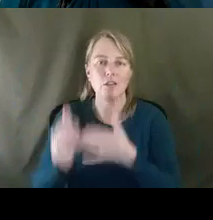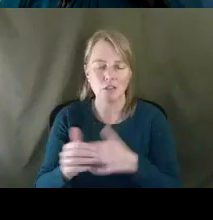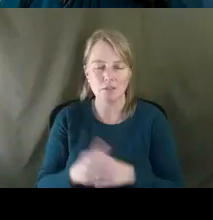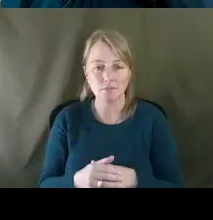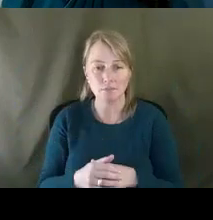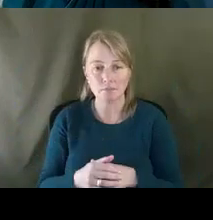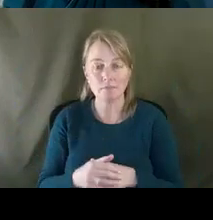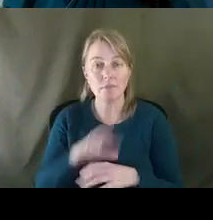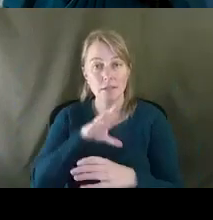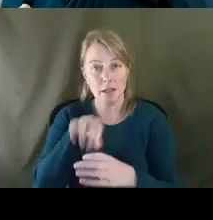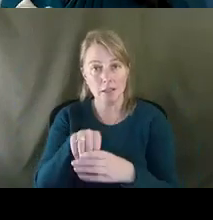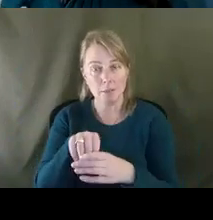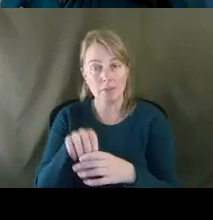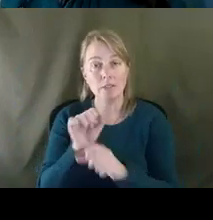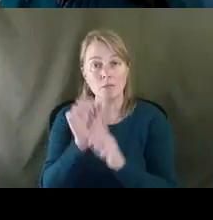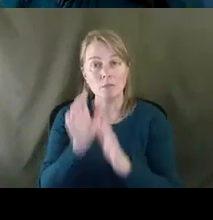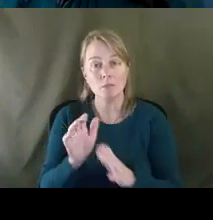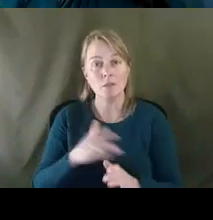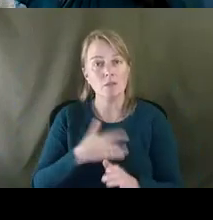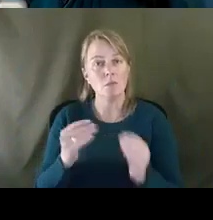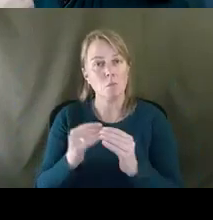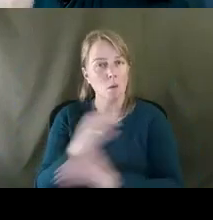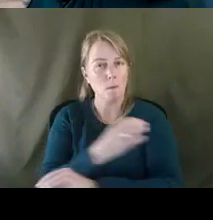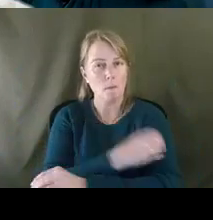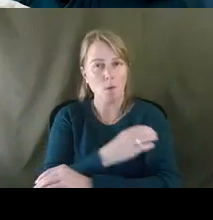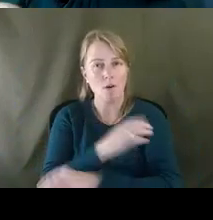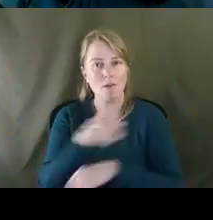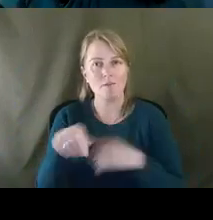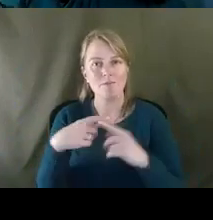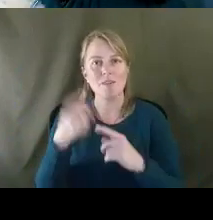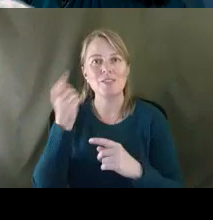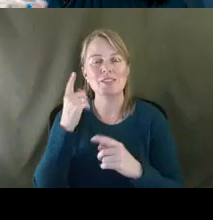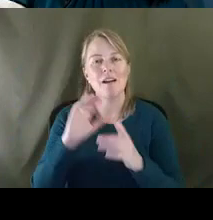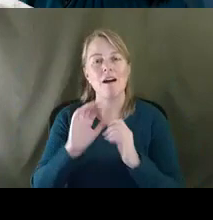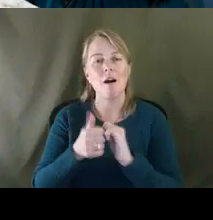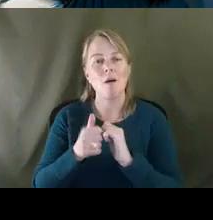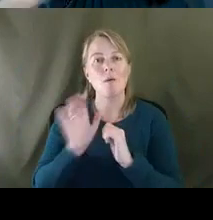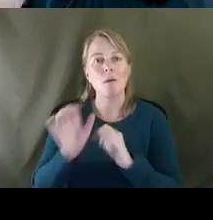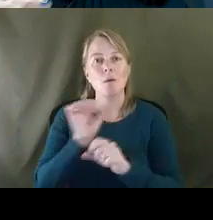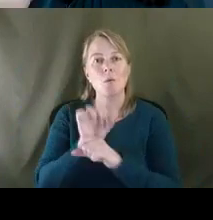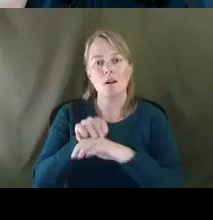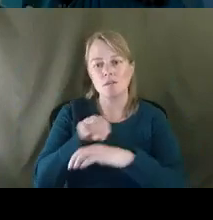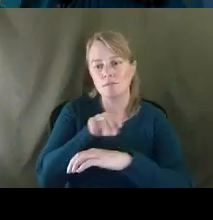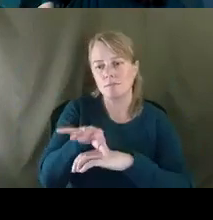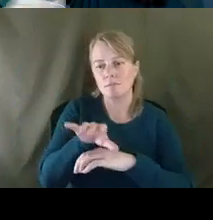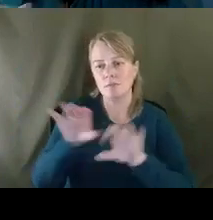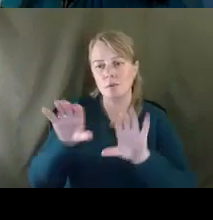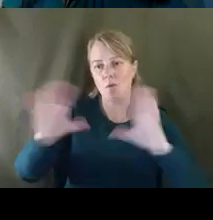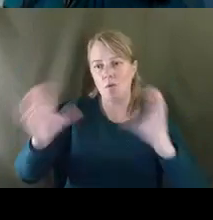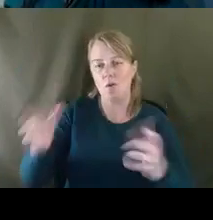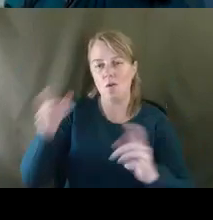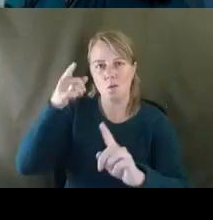engagement, employees will feel more empowered when they understand how their work contributes to the overall goals of